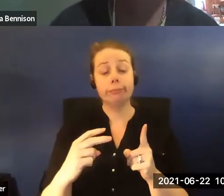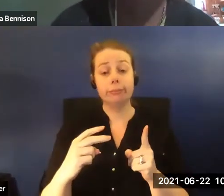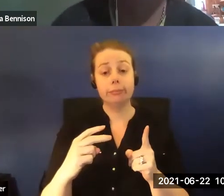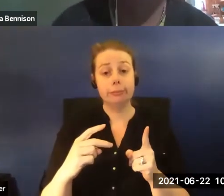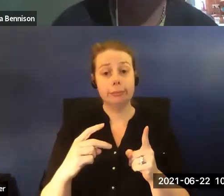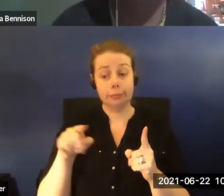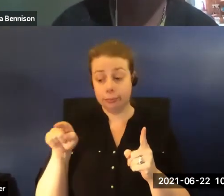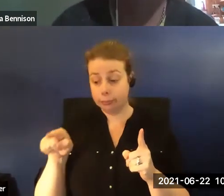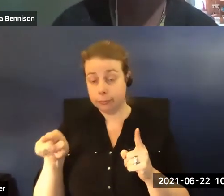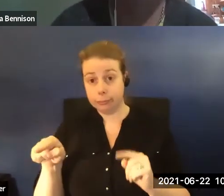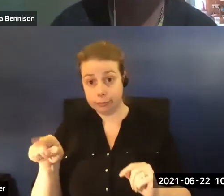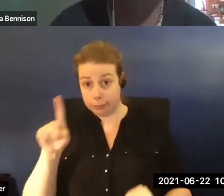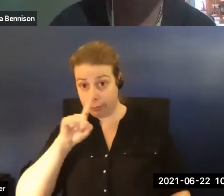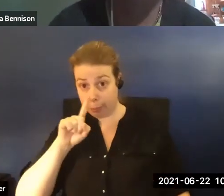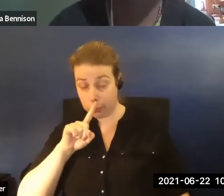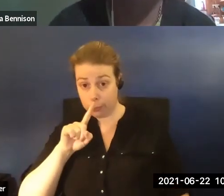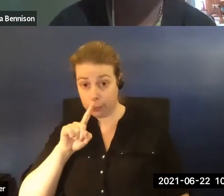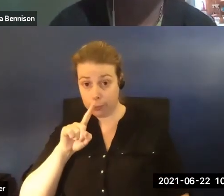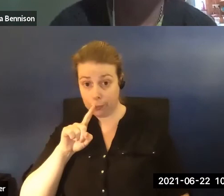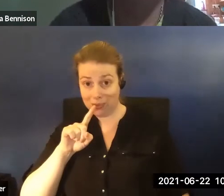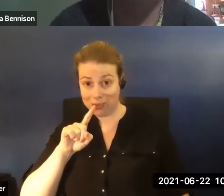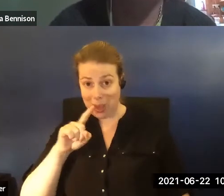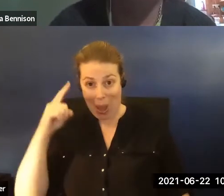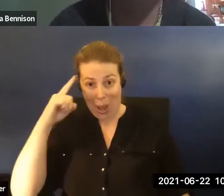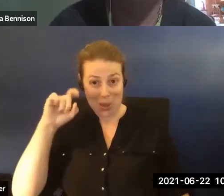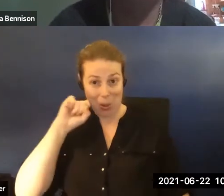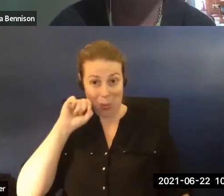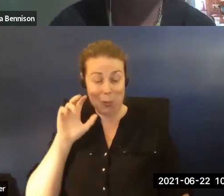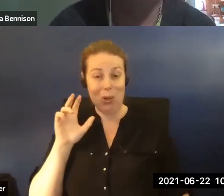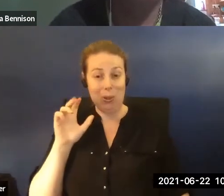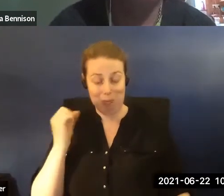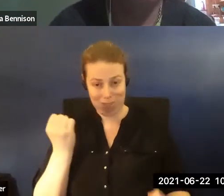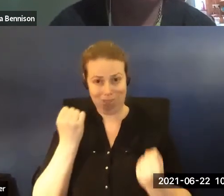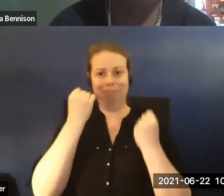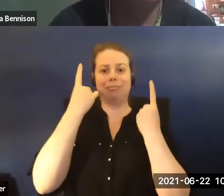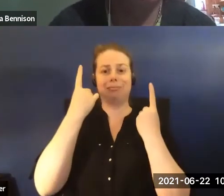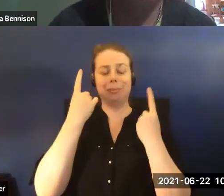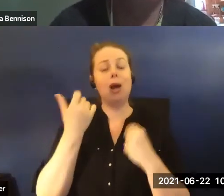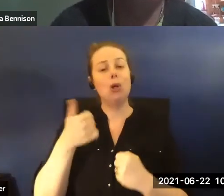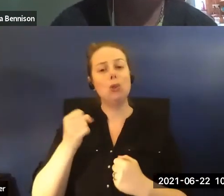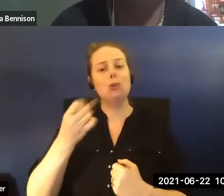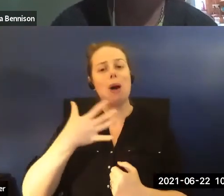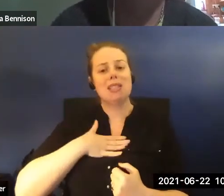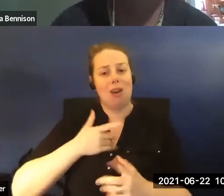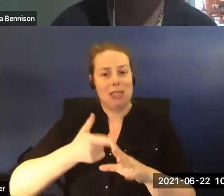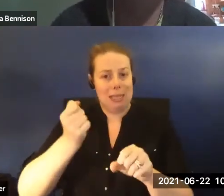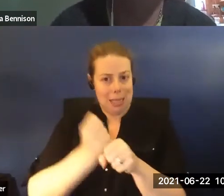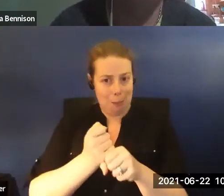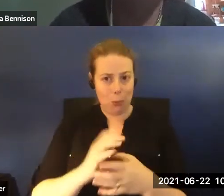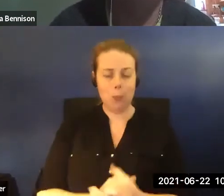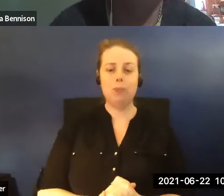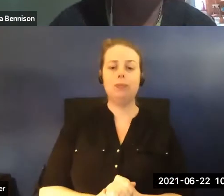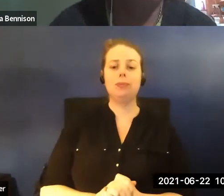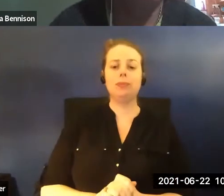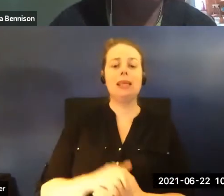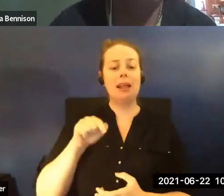probably hear what I'm going to say pretty loudly, and I'm going to use myself as a case study here because it's a safe